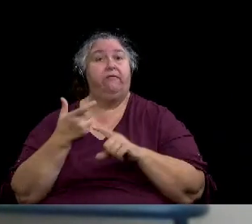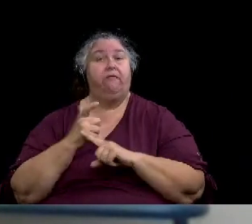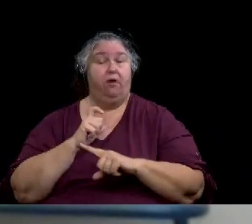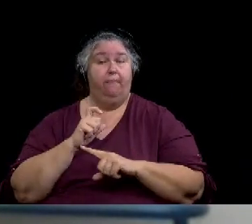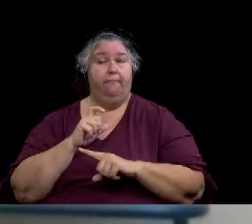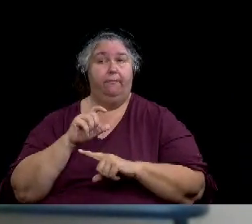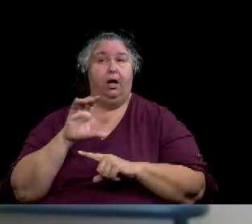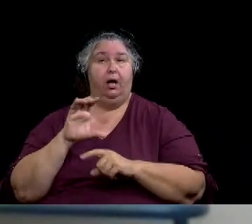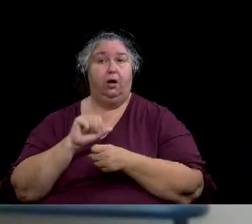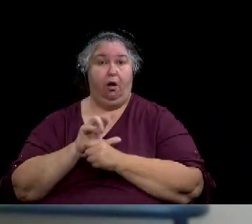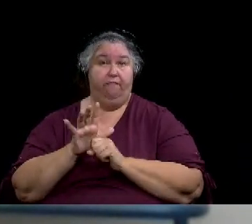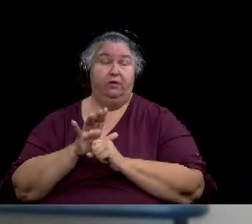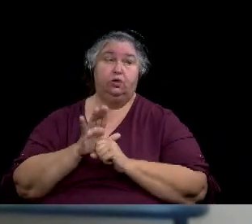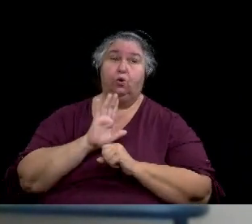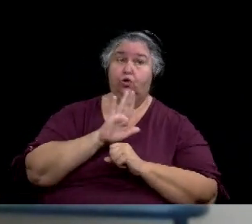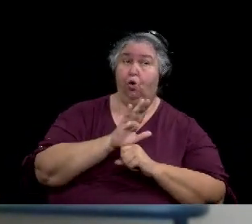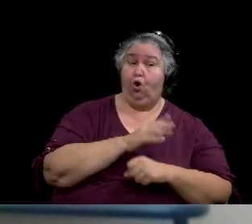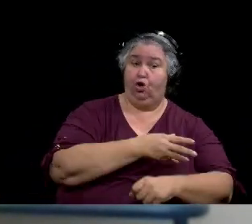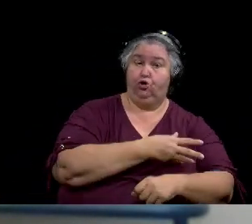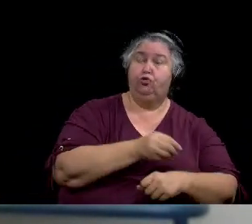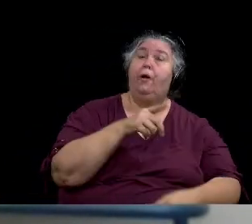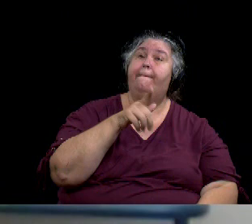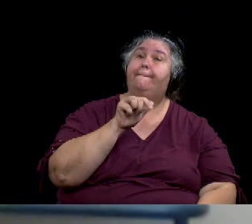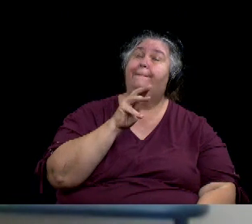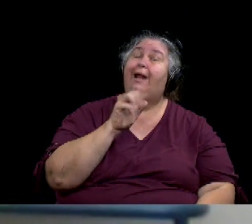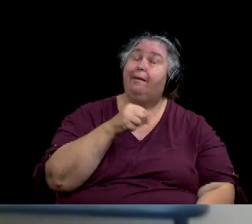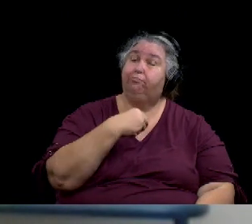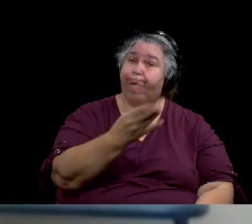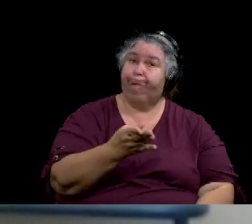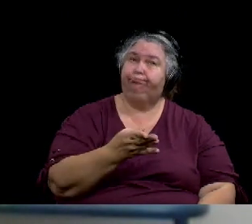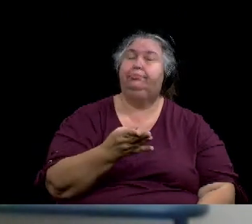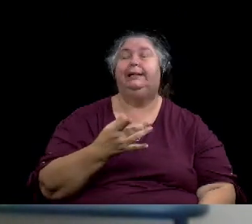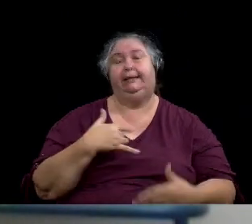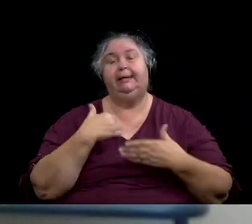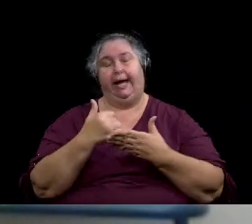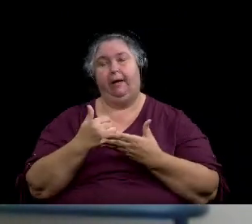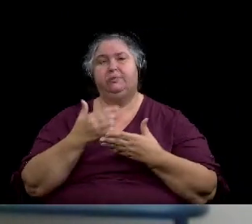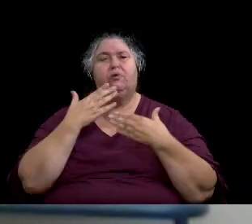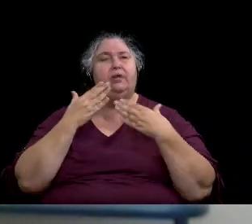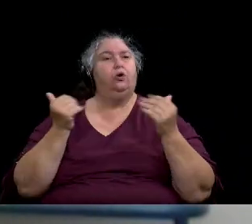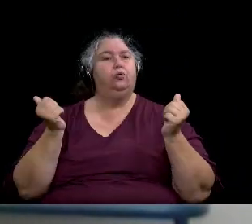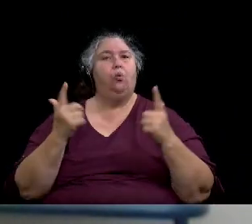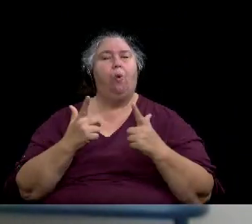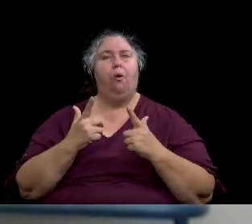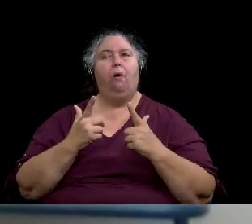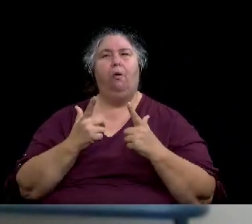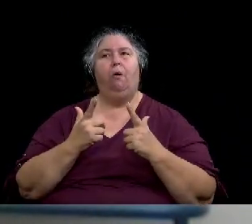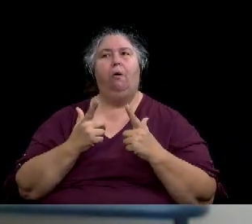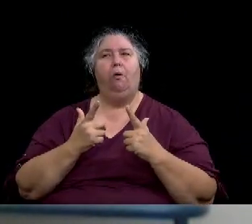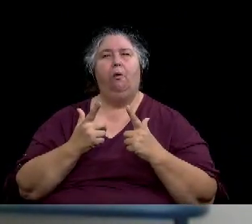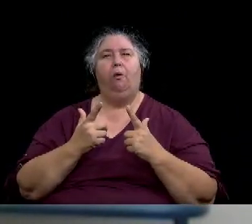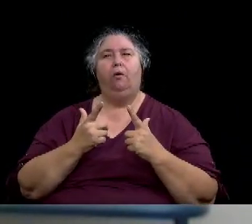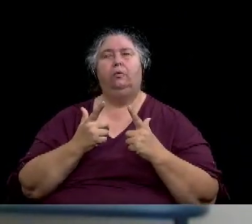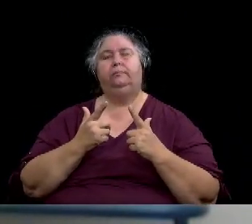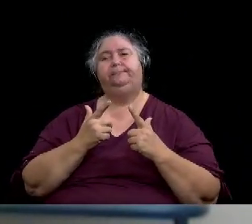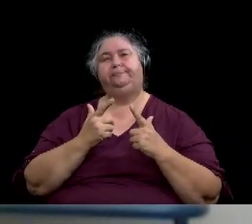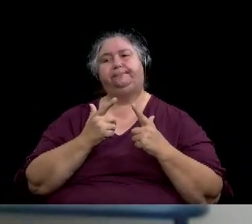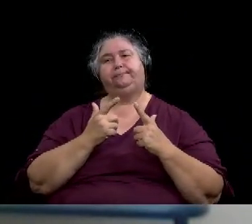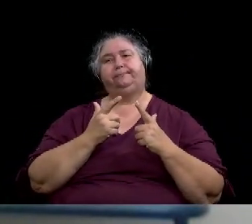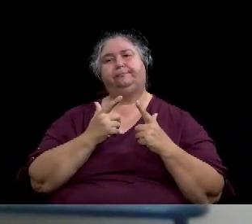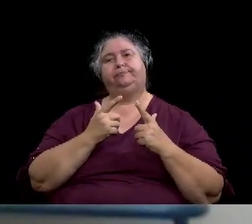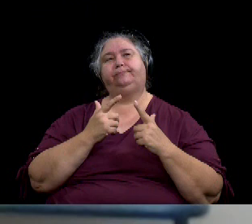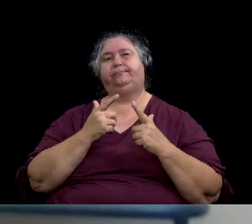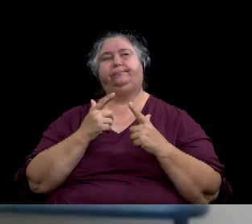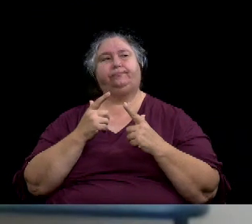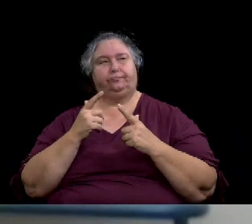can mean saving someone's life. And thank you to all who are caring for these patients, and also to you, Mayor